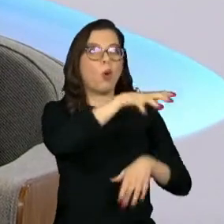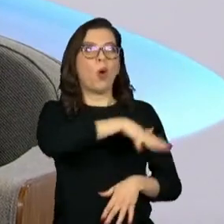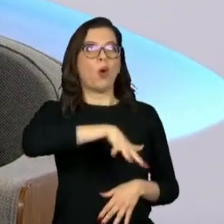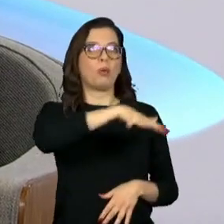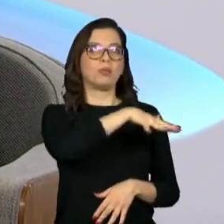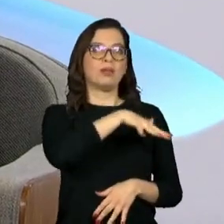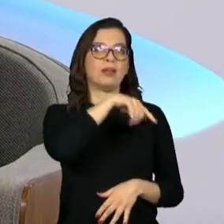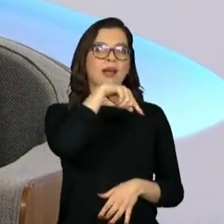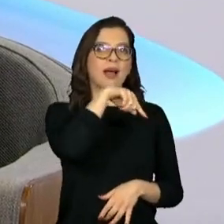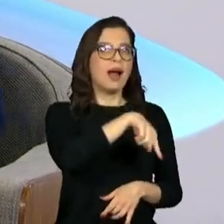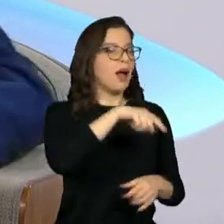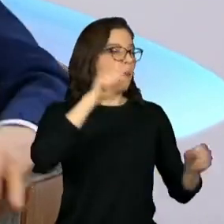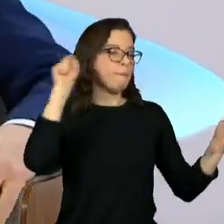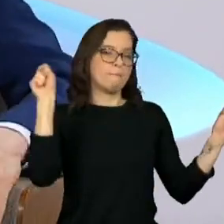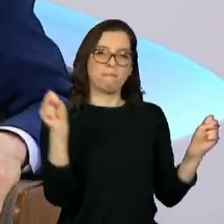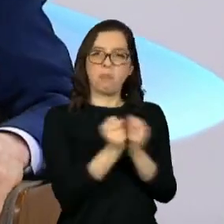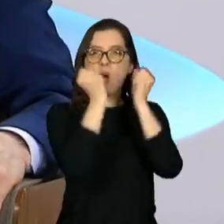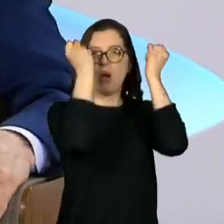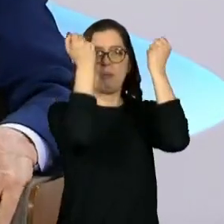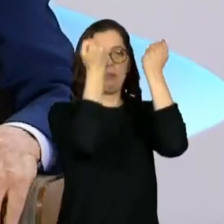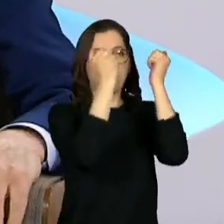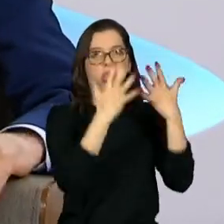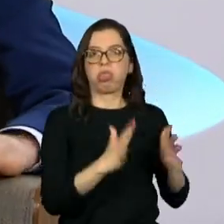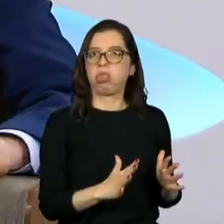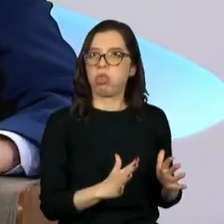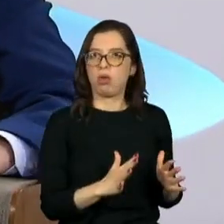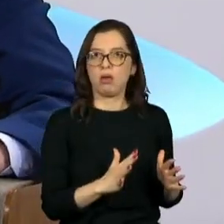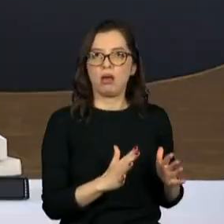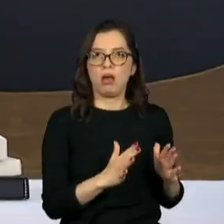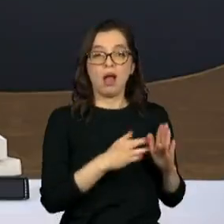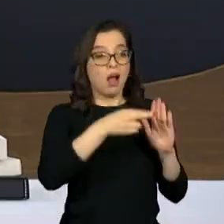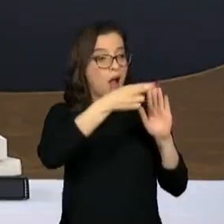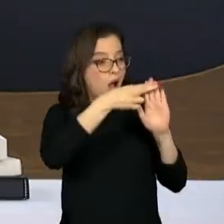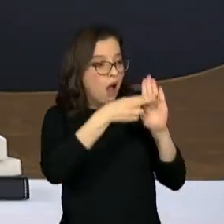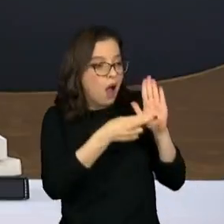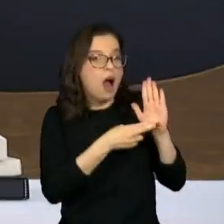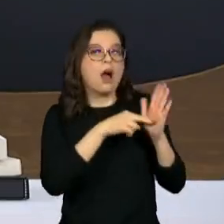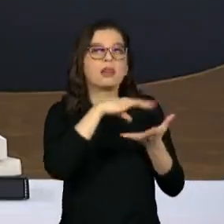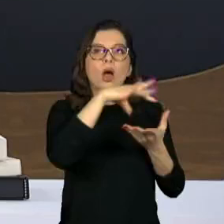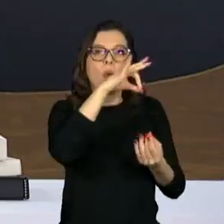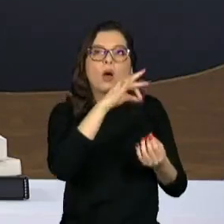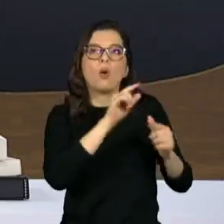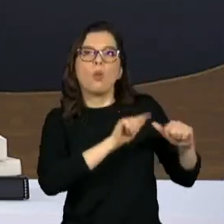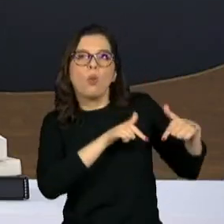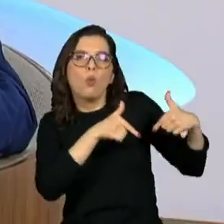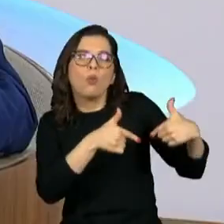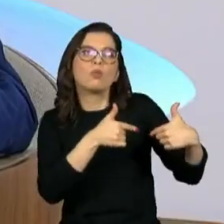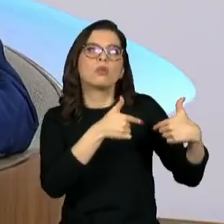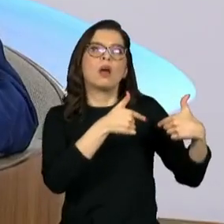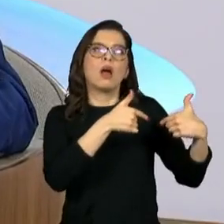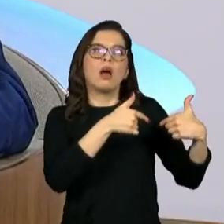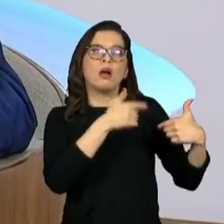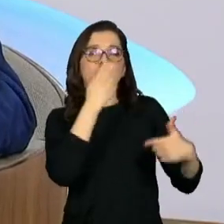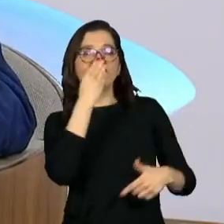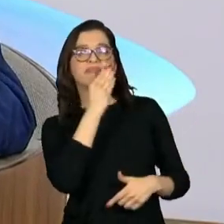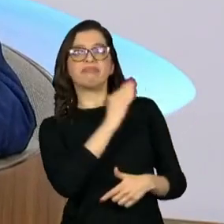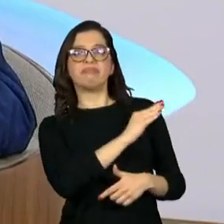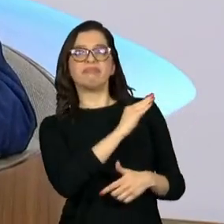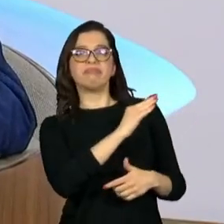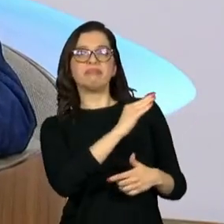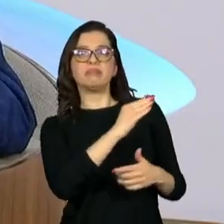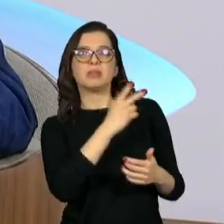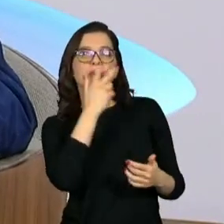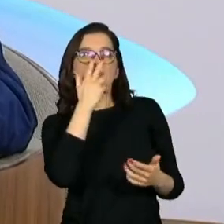has deteriorated and eroded the democratic norms that say, whatever else democracy